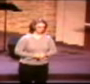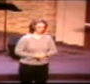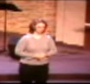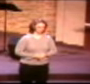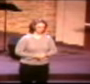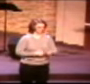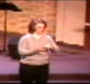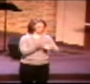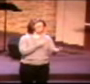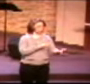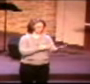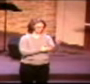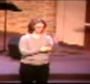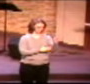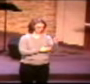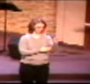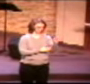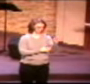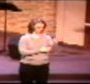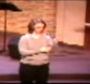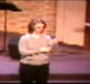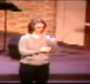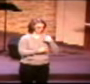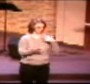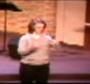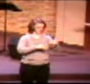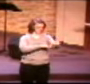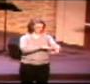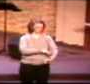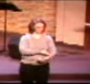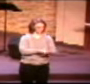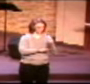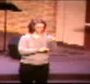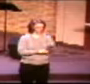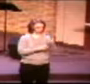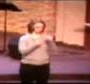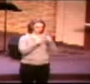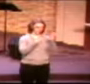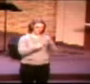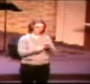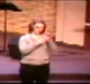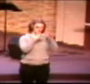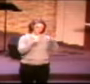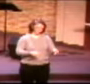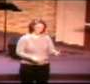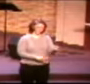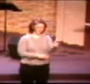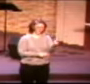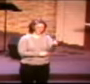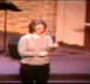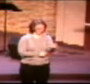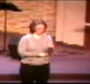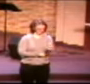So this morning, I'm going to invite two very special people to the stage.